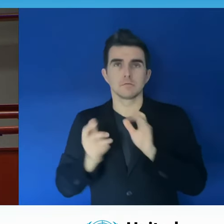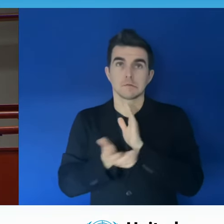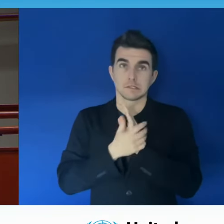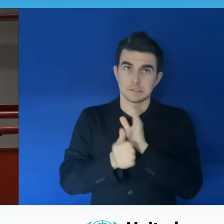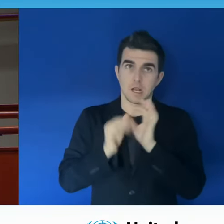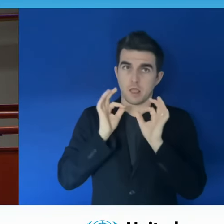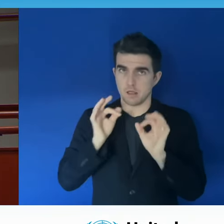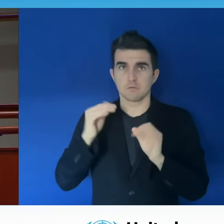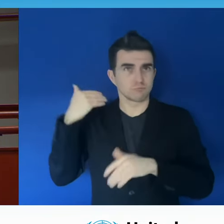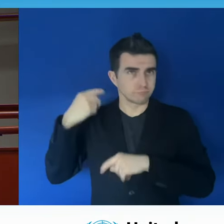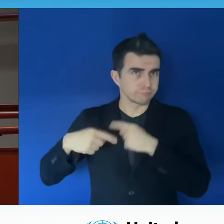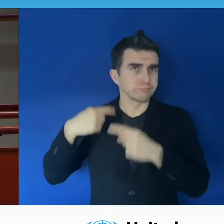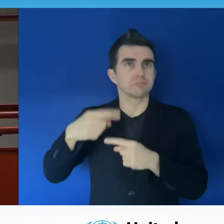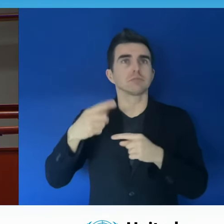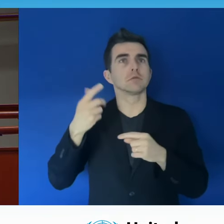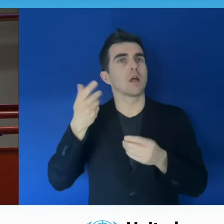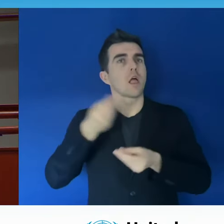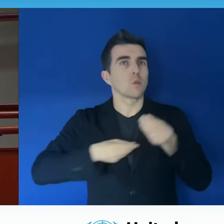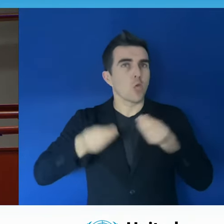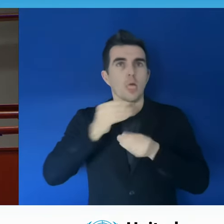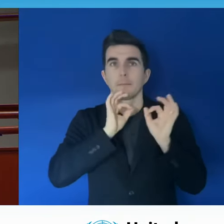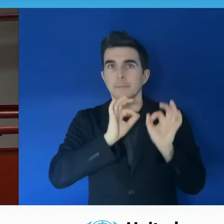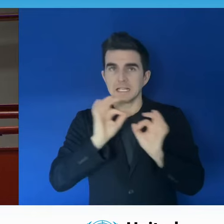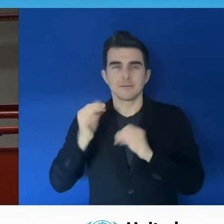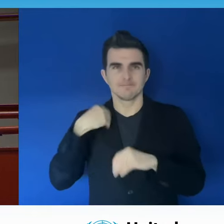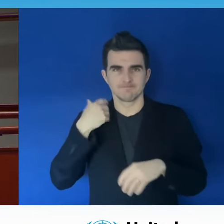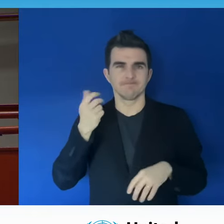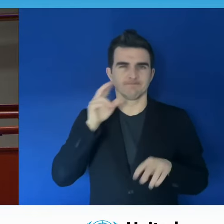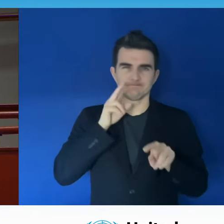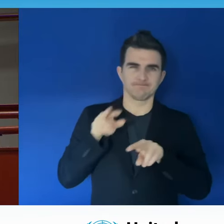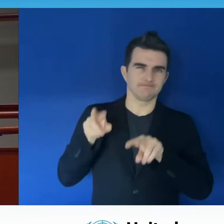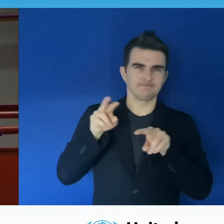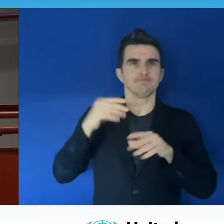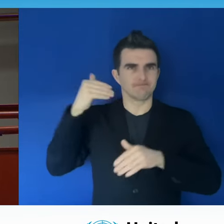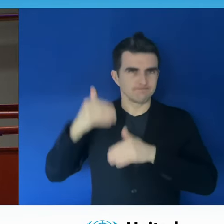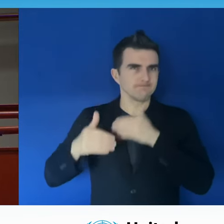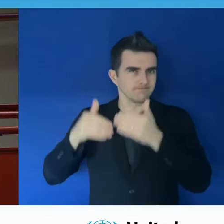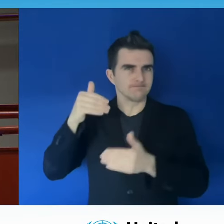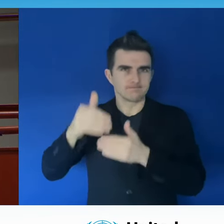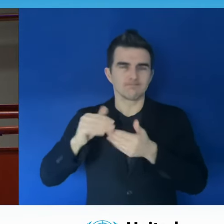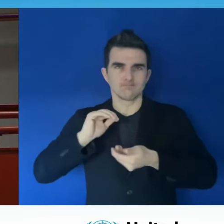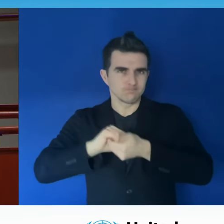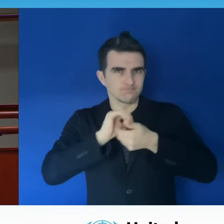action, including partnership and collaboration between the government, civil.